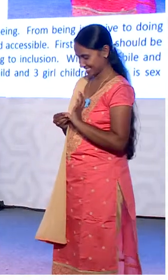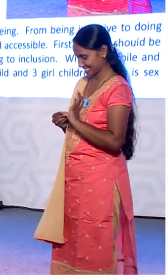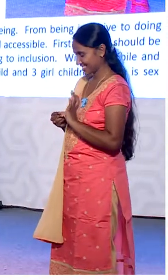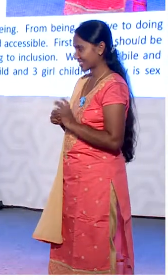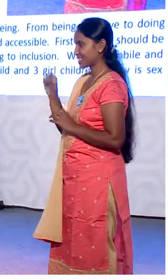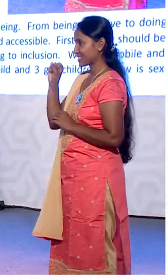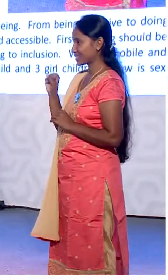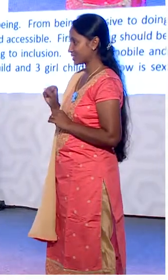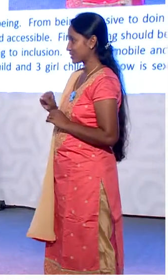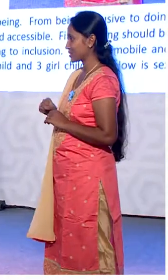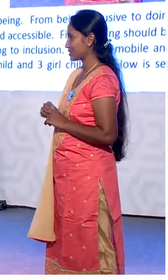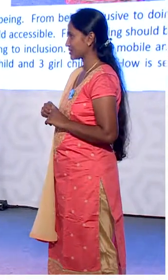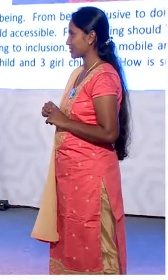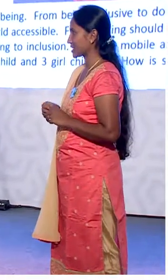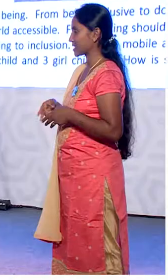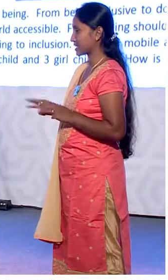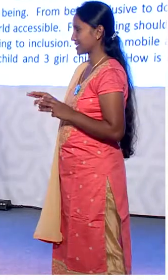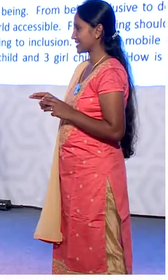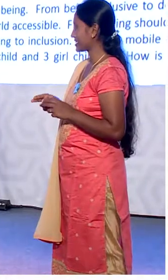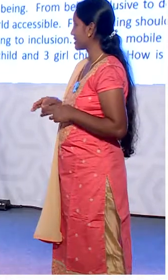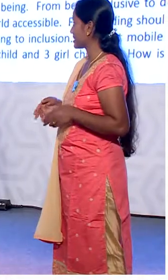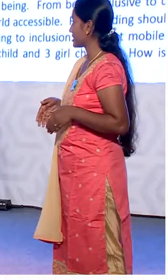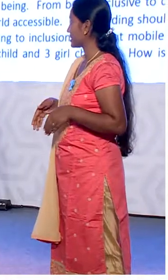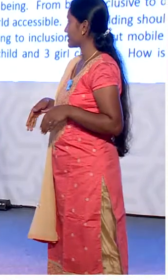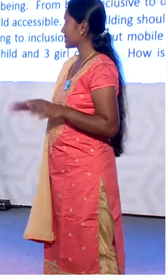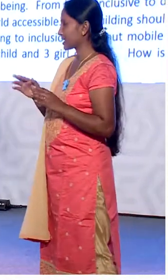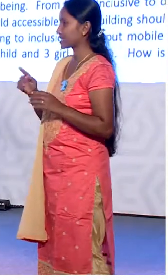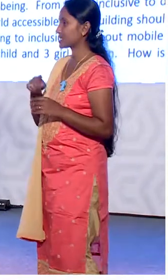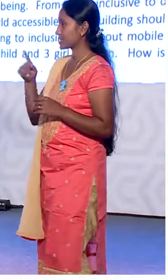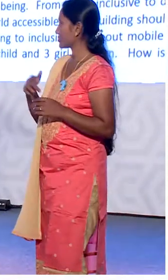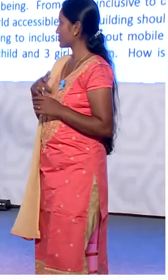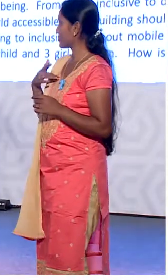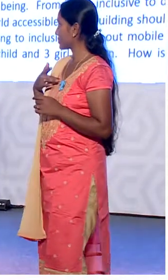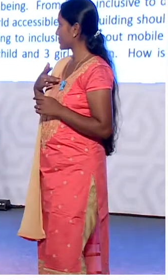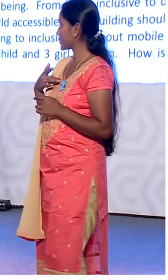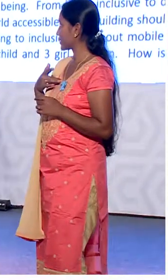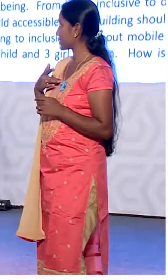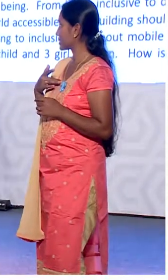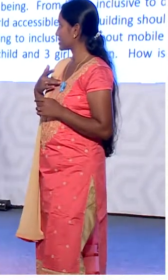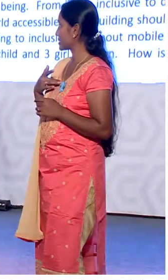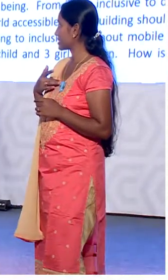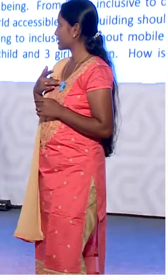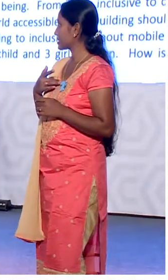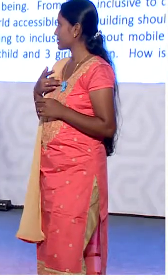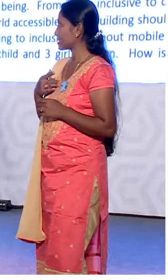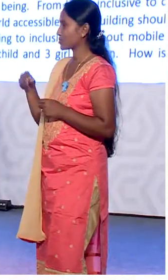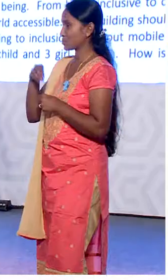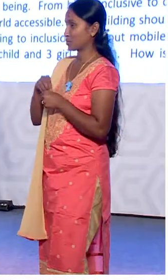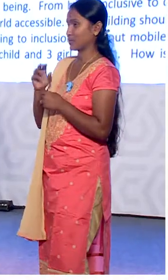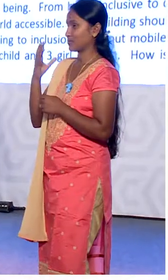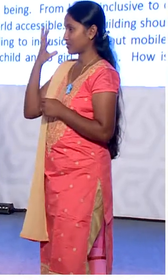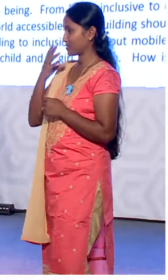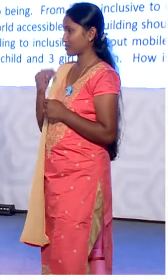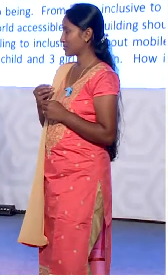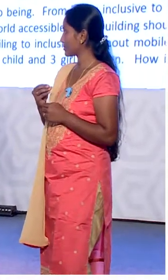So, let's come with our fears and stigmas and table them in such amazing summits like